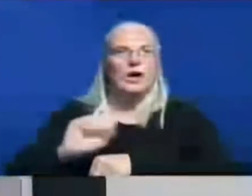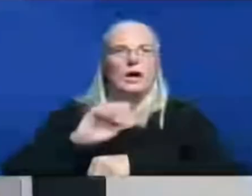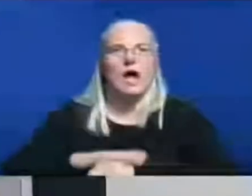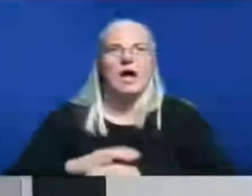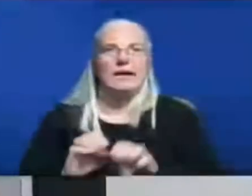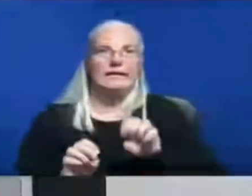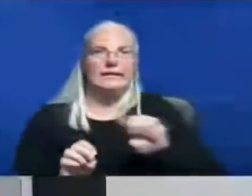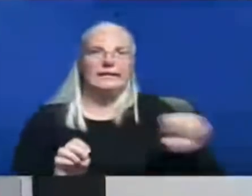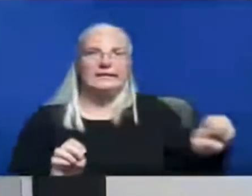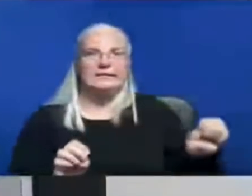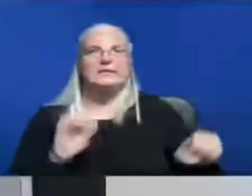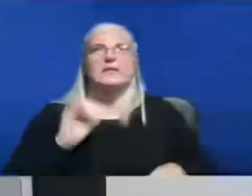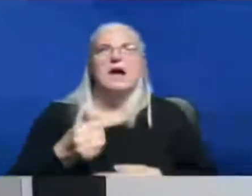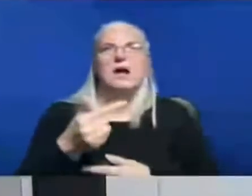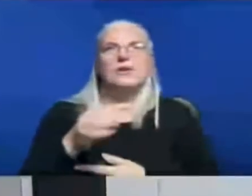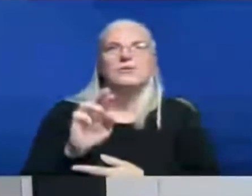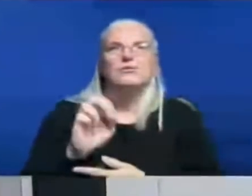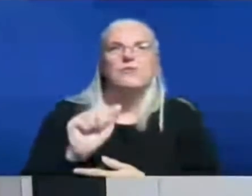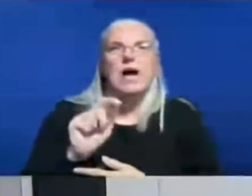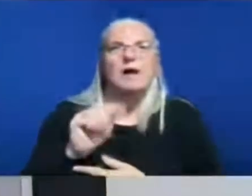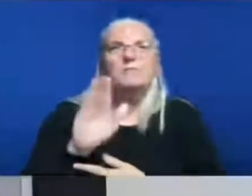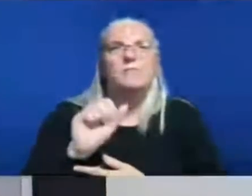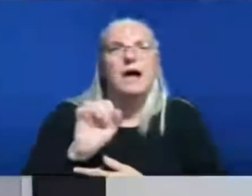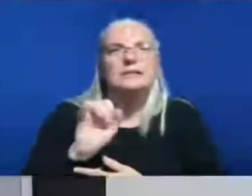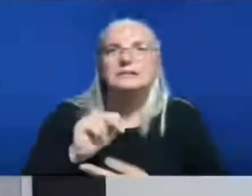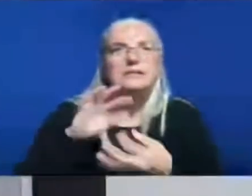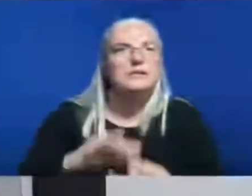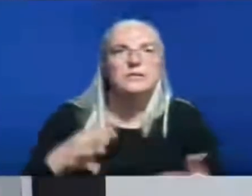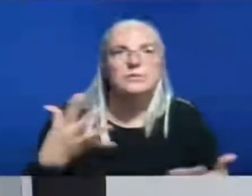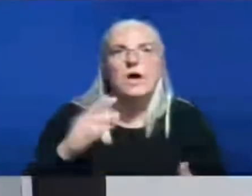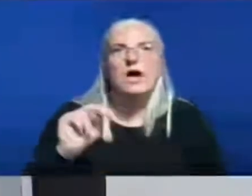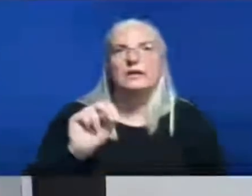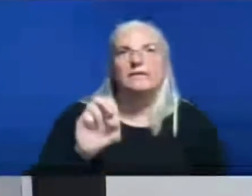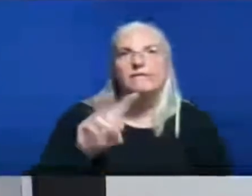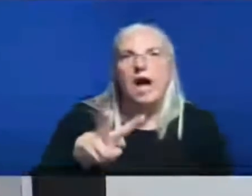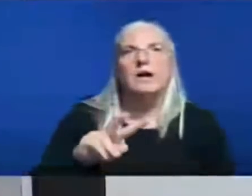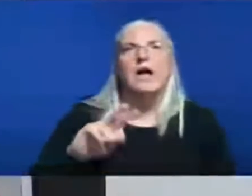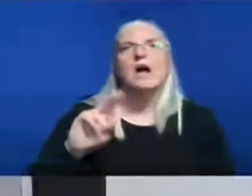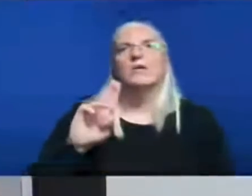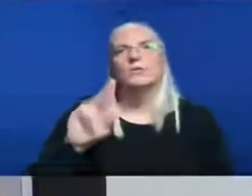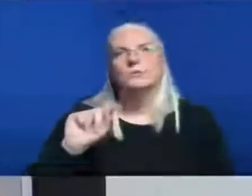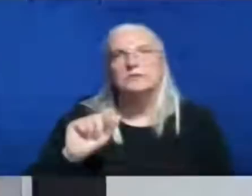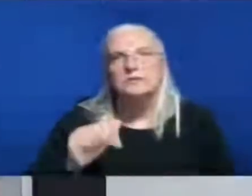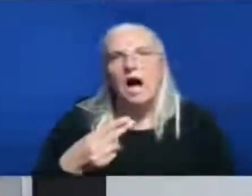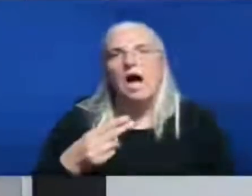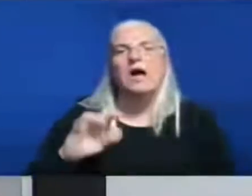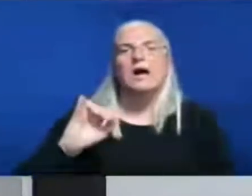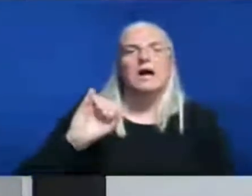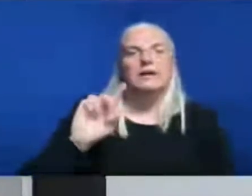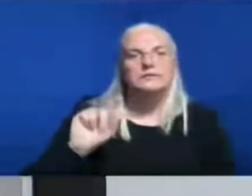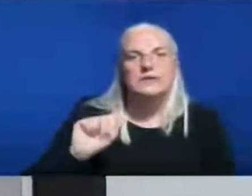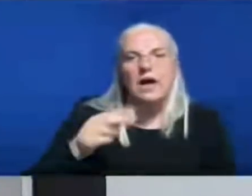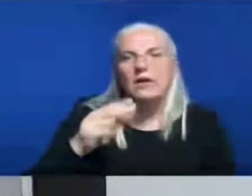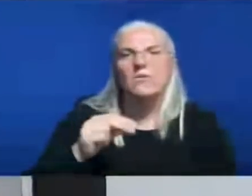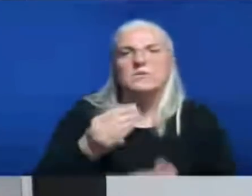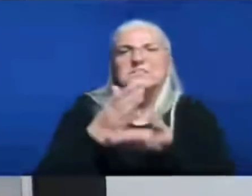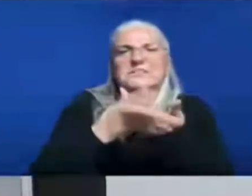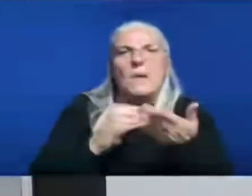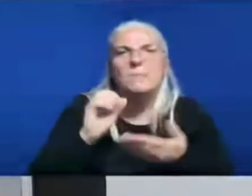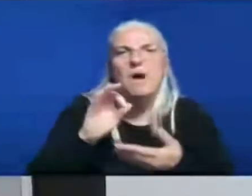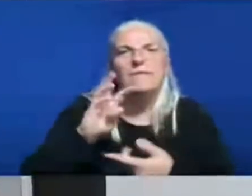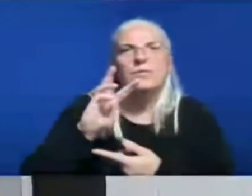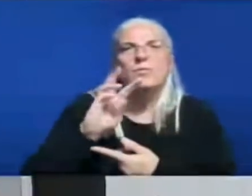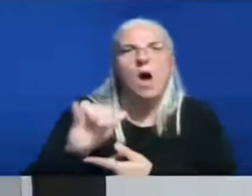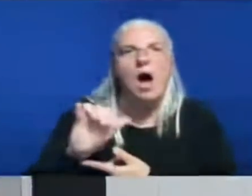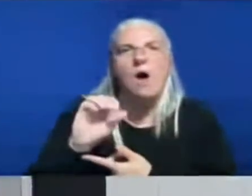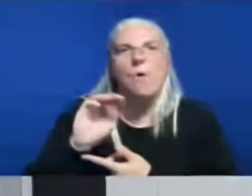southern part of Idaho, and a small part of Wyoming. But we have worked with Jerry and his team before in the past, and we've also worked with Nick Truax,